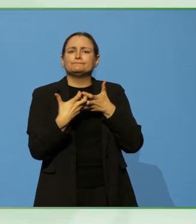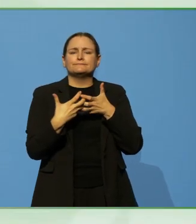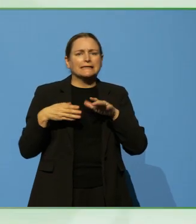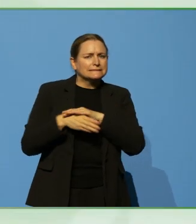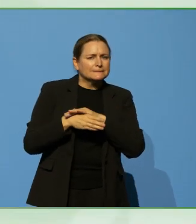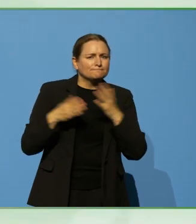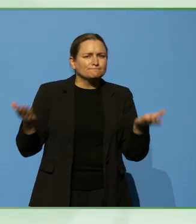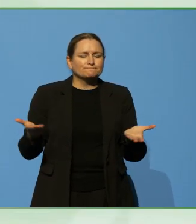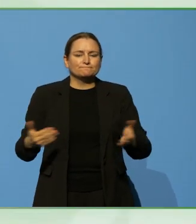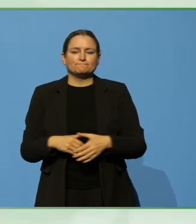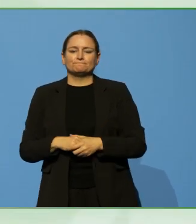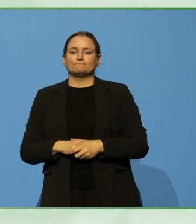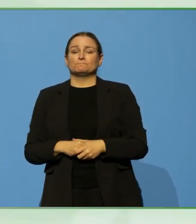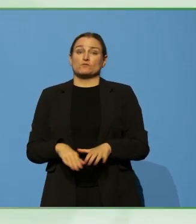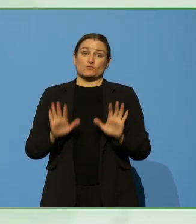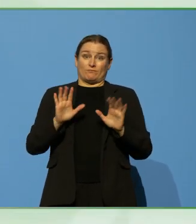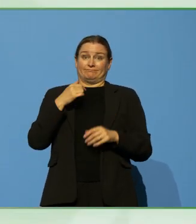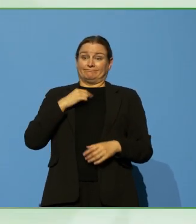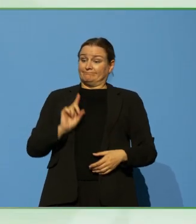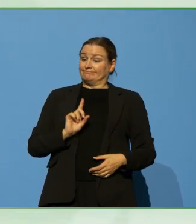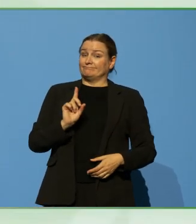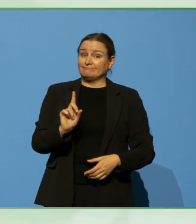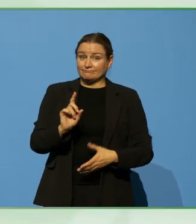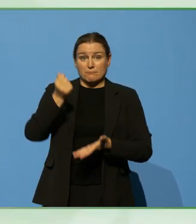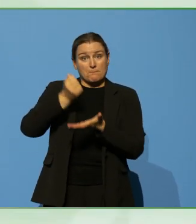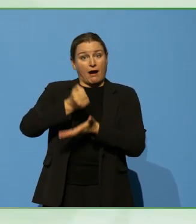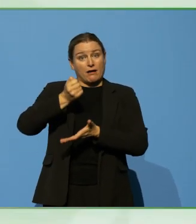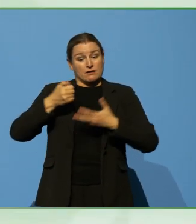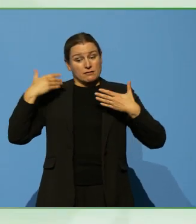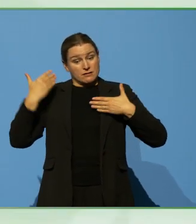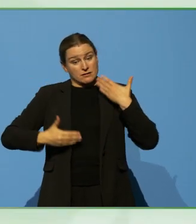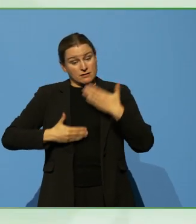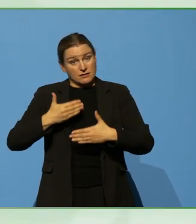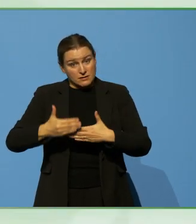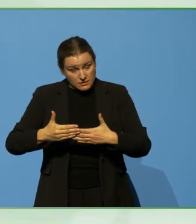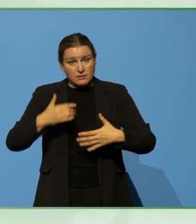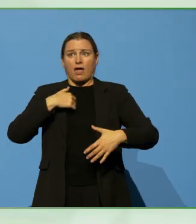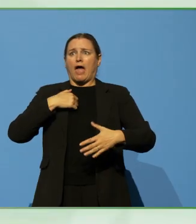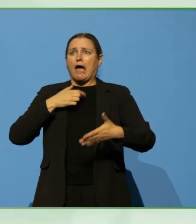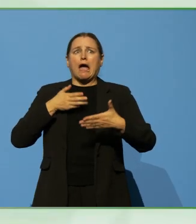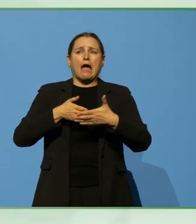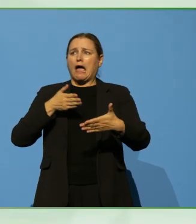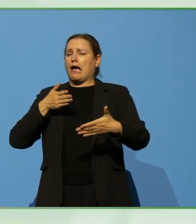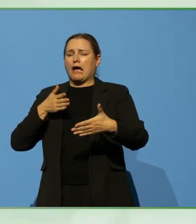idea. When banking, connectivity, and other everyday services don't work well for people, demand doesn't